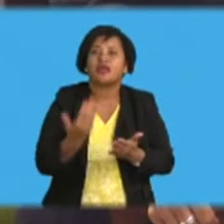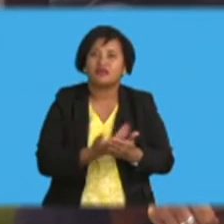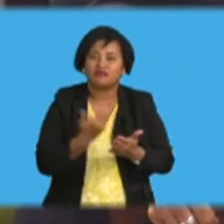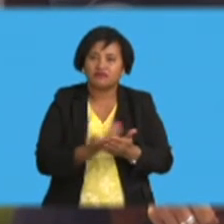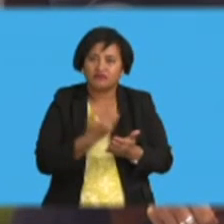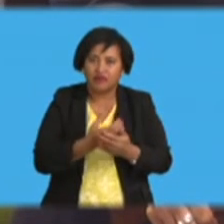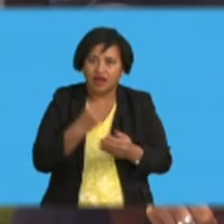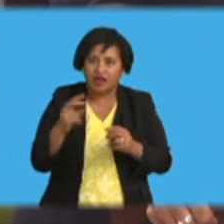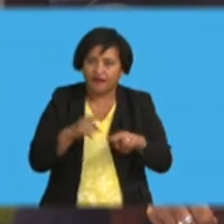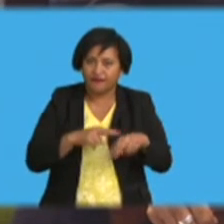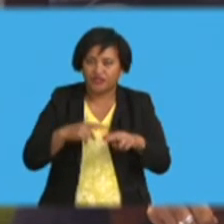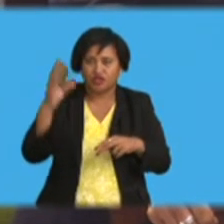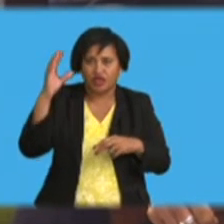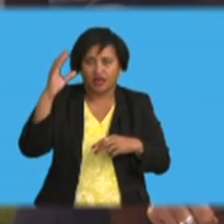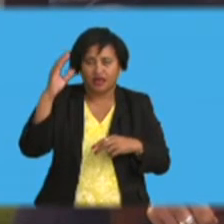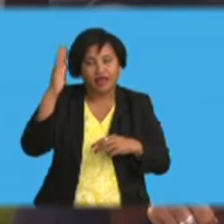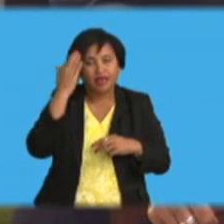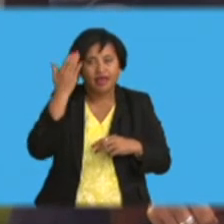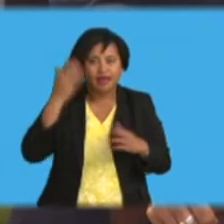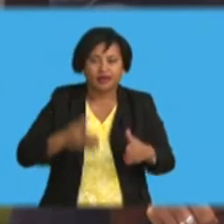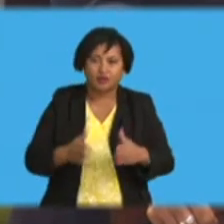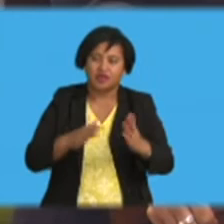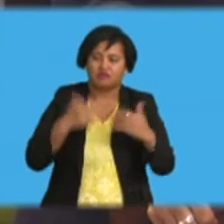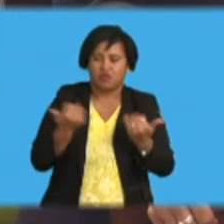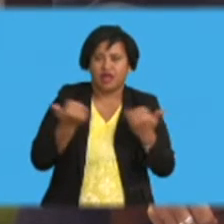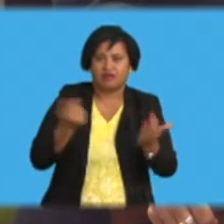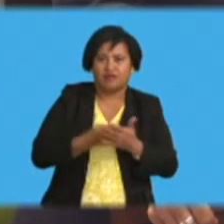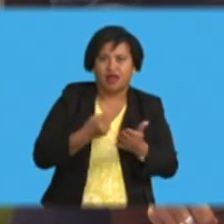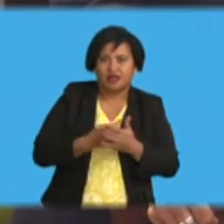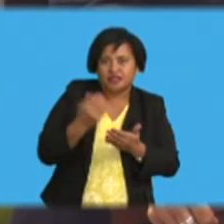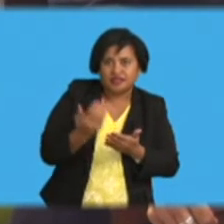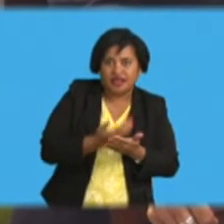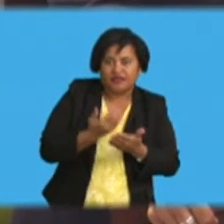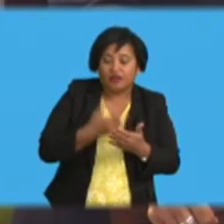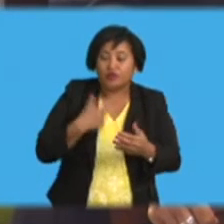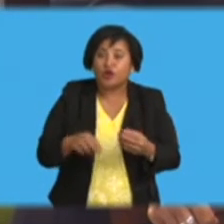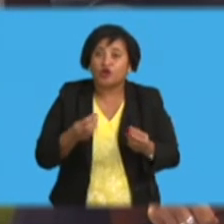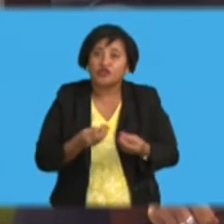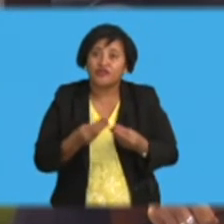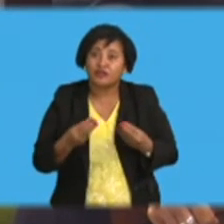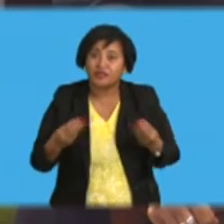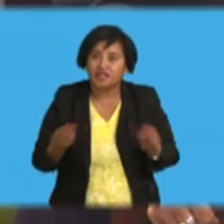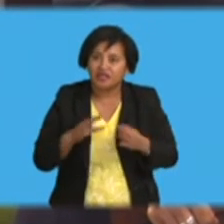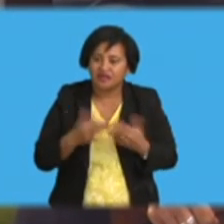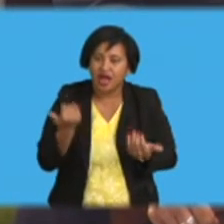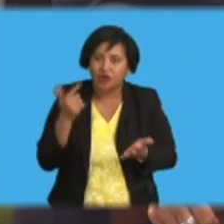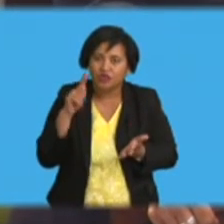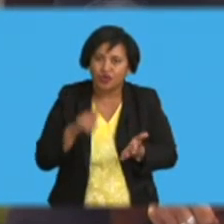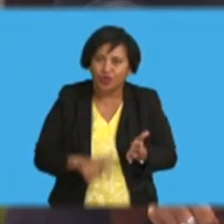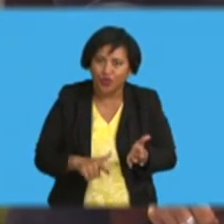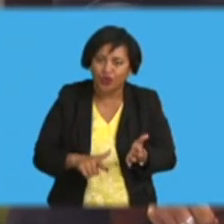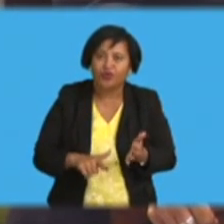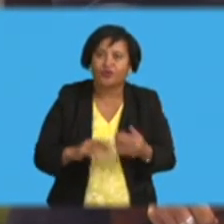ownership cost of the new aircraft being below that of the old and operating costs being materially low. Additionally, the new fleet has allowed a more